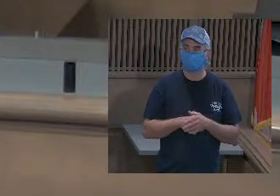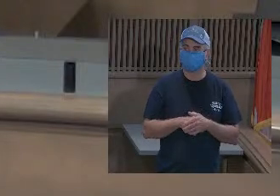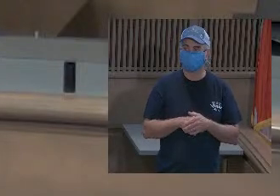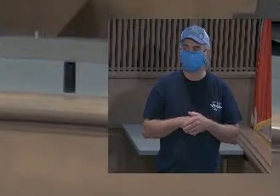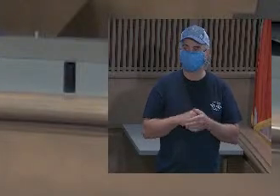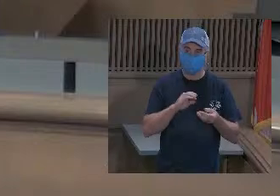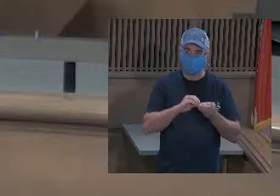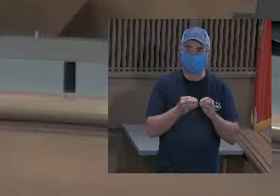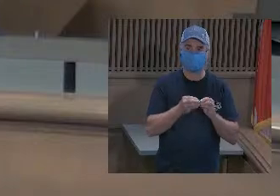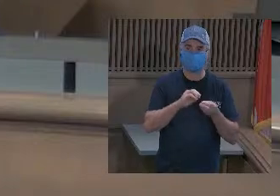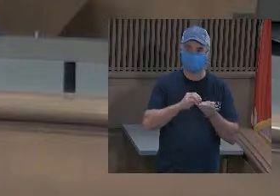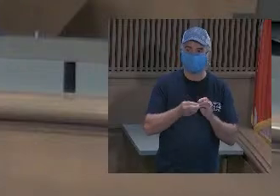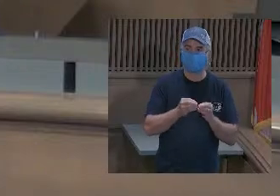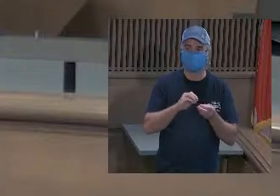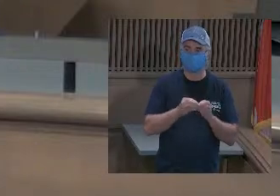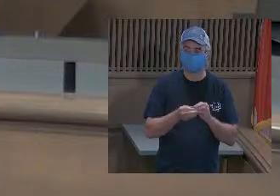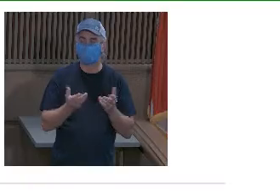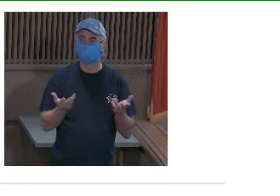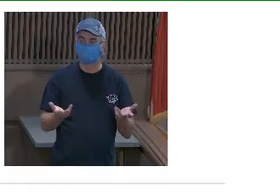statistics,